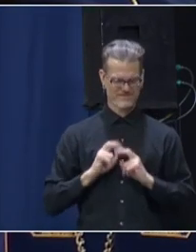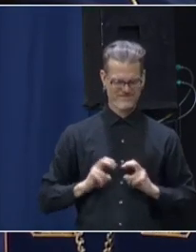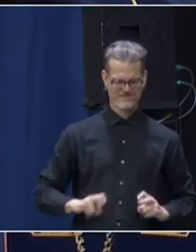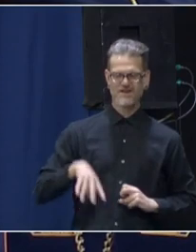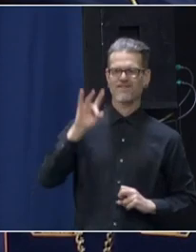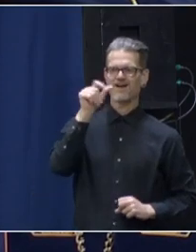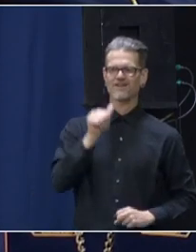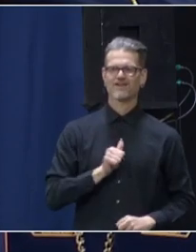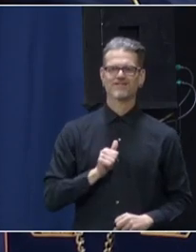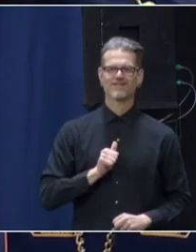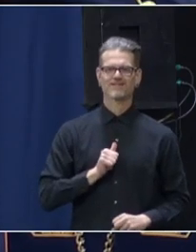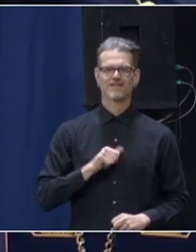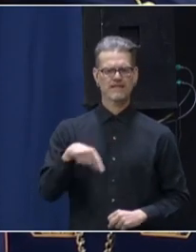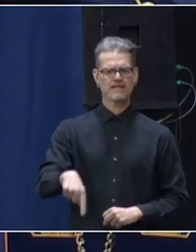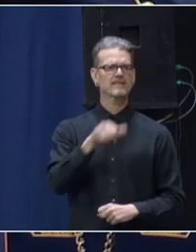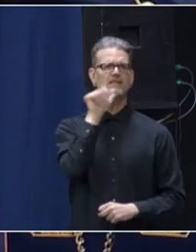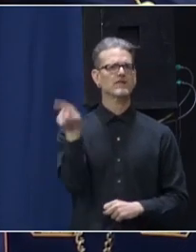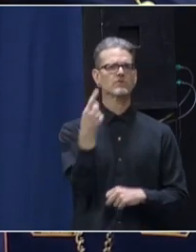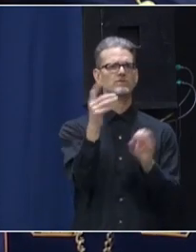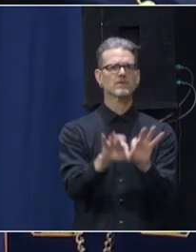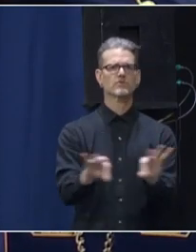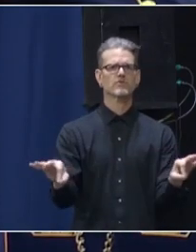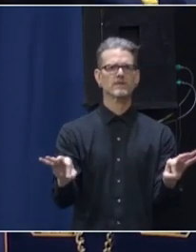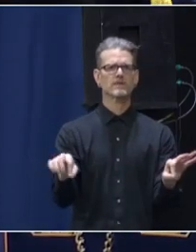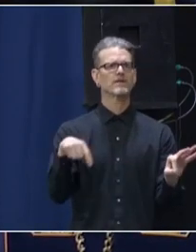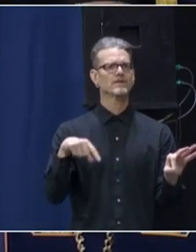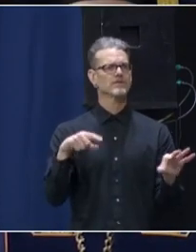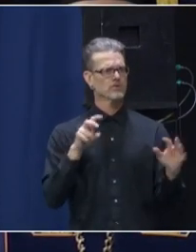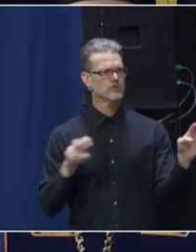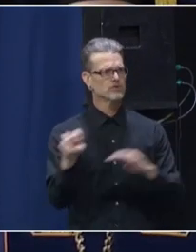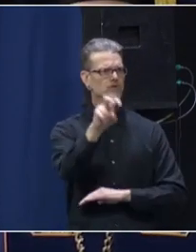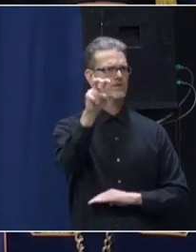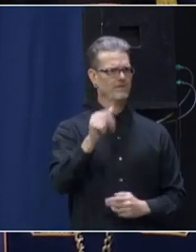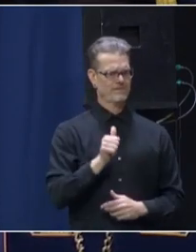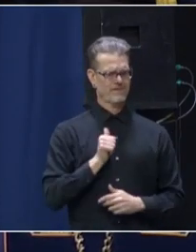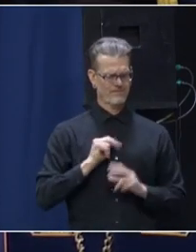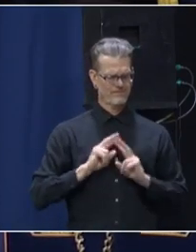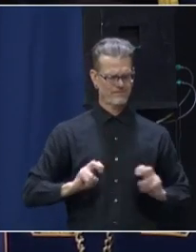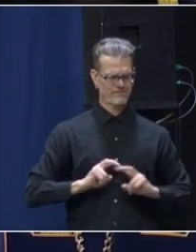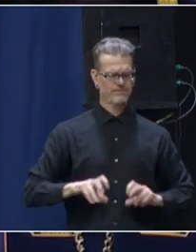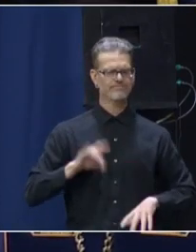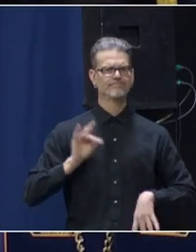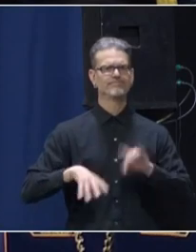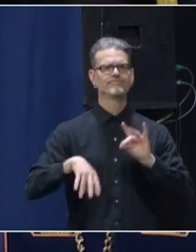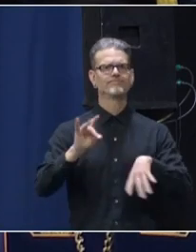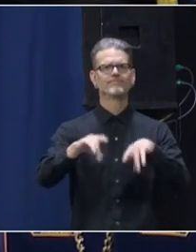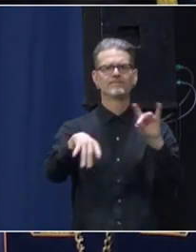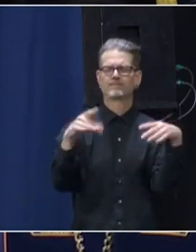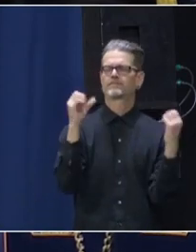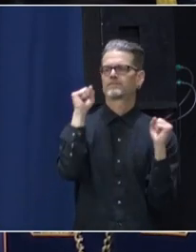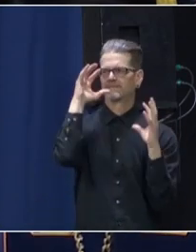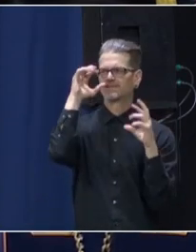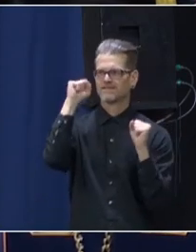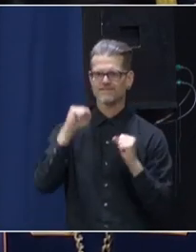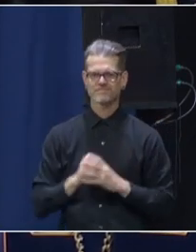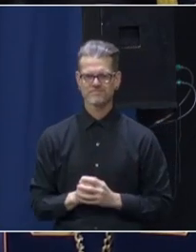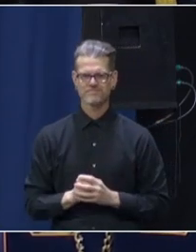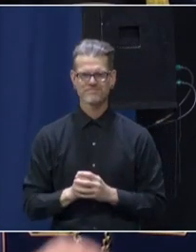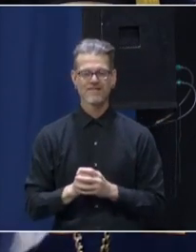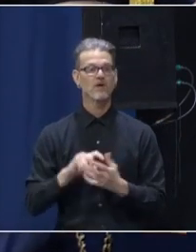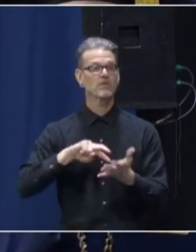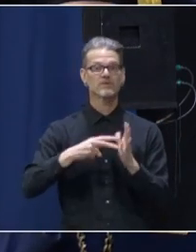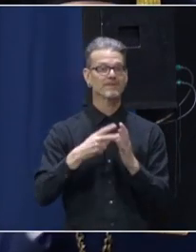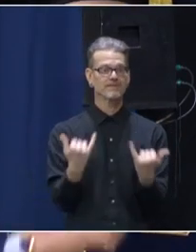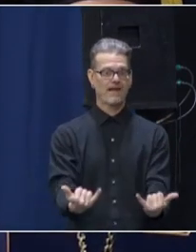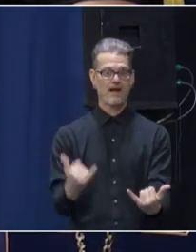just a degree for us, it was a journey of self and world discovery, and an amazing one at that. Which brings us to this, to